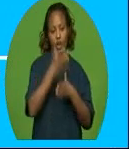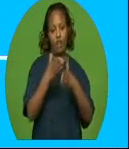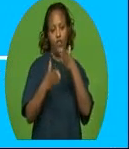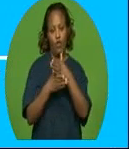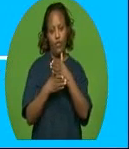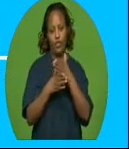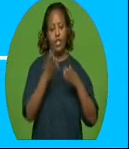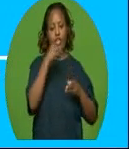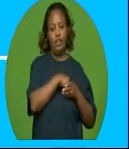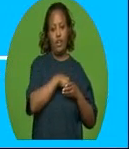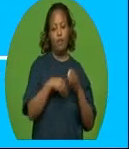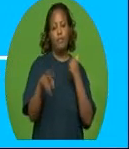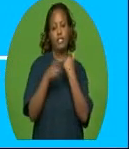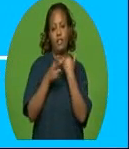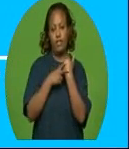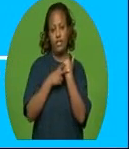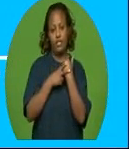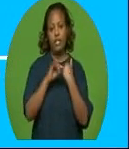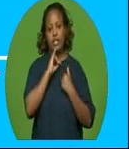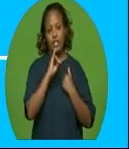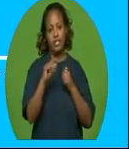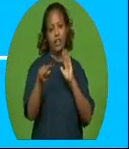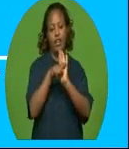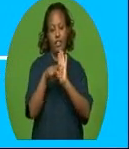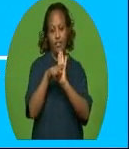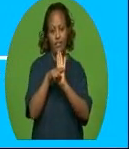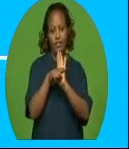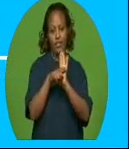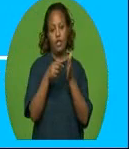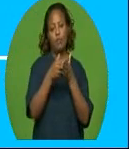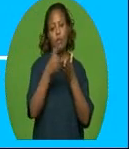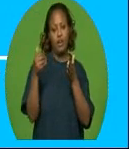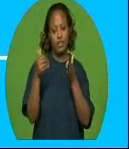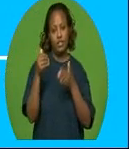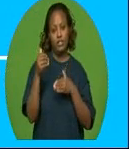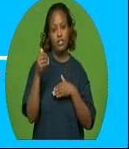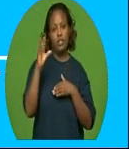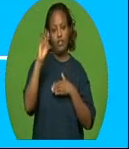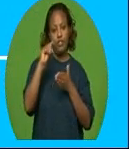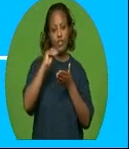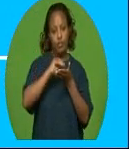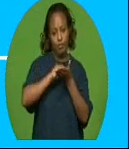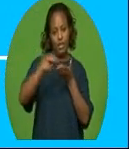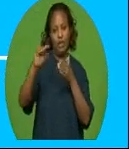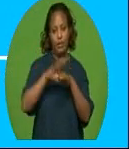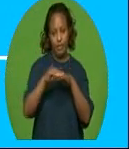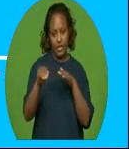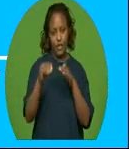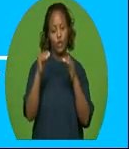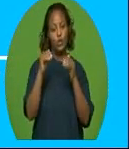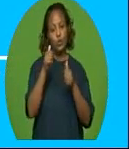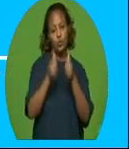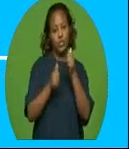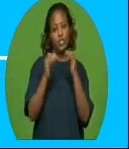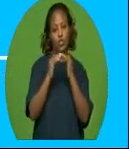At zero level of income, savings is negative minus 50 million birr,